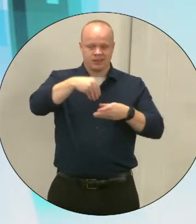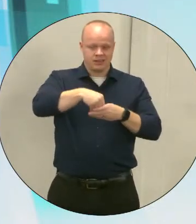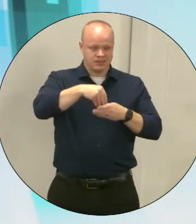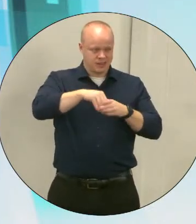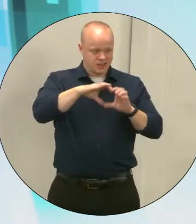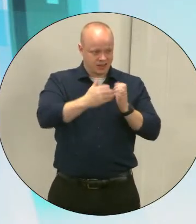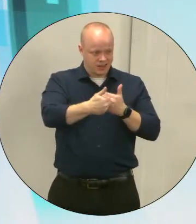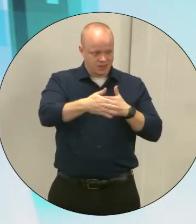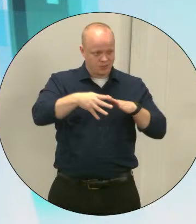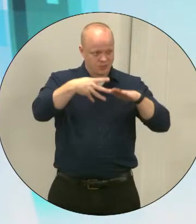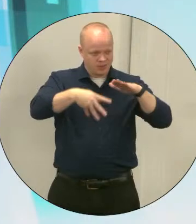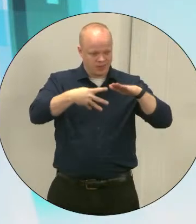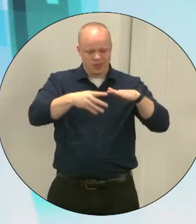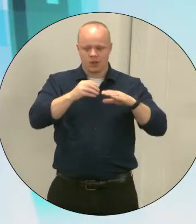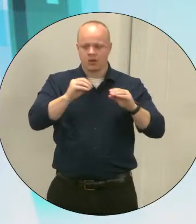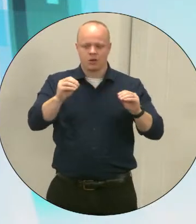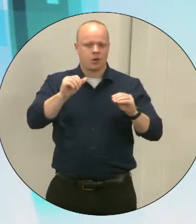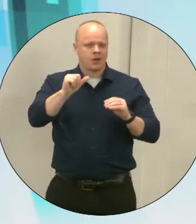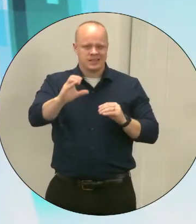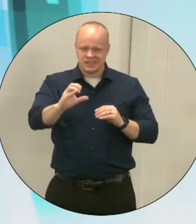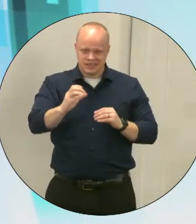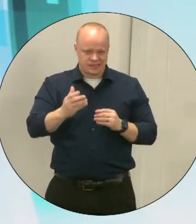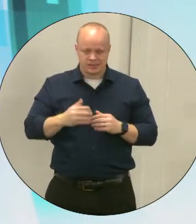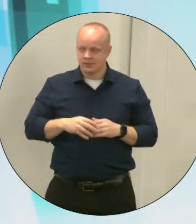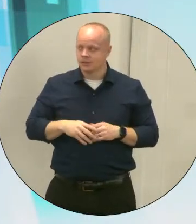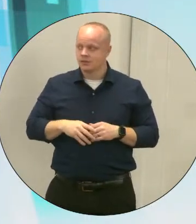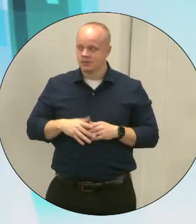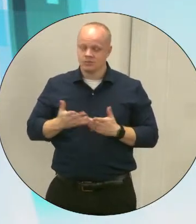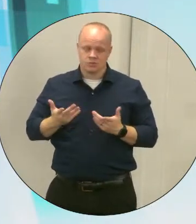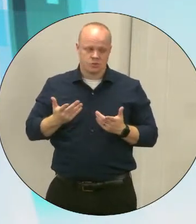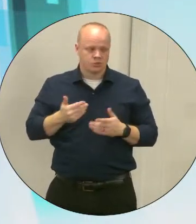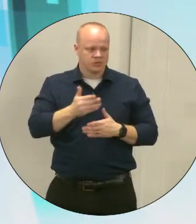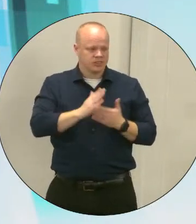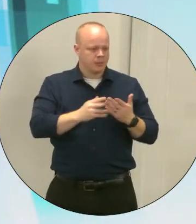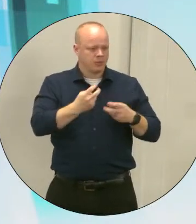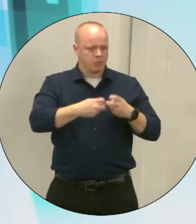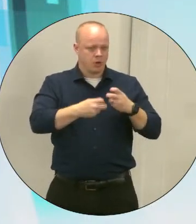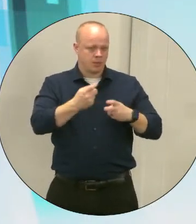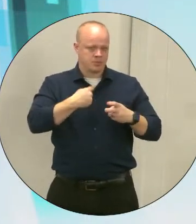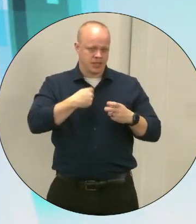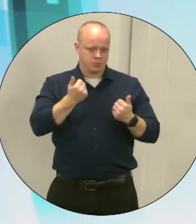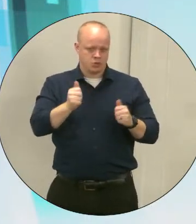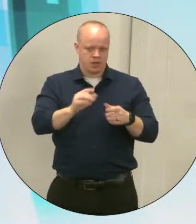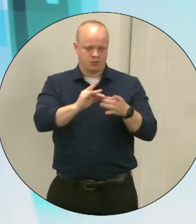didn't have no air conditioning. So those are some of the issues I'm trying to bring up.